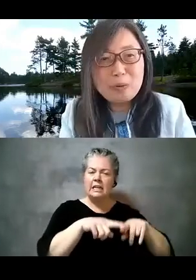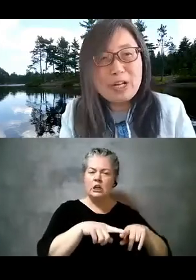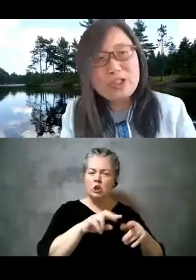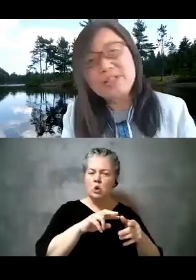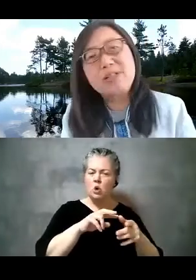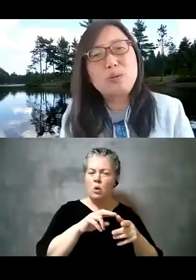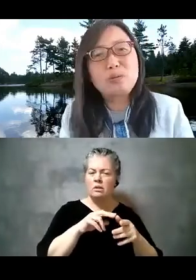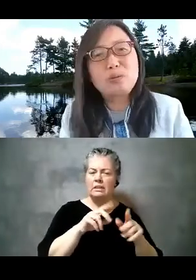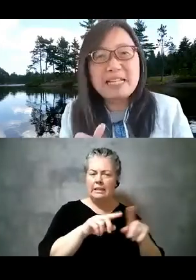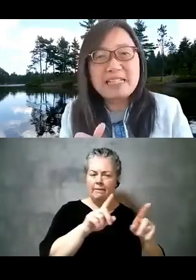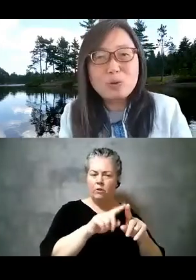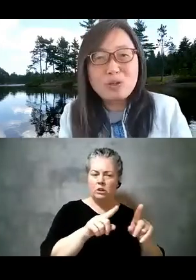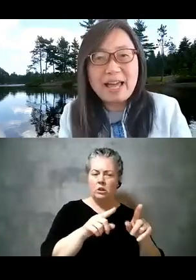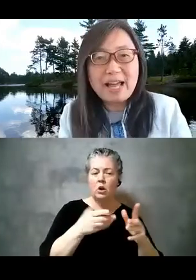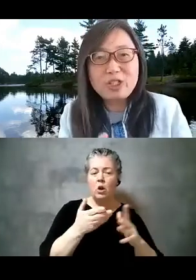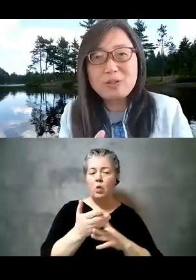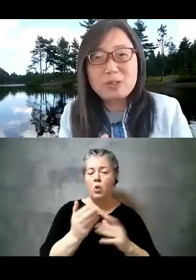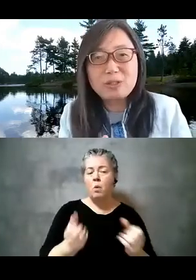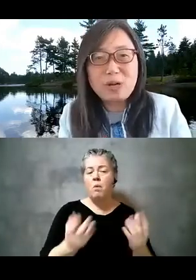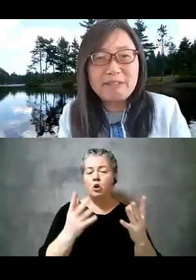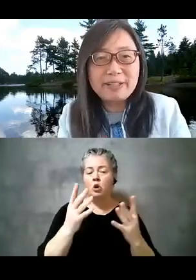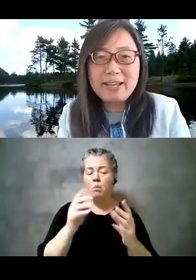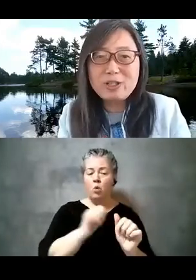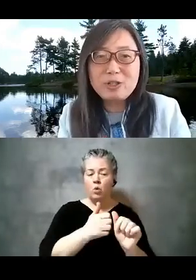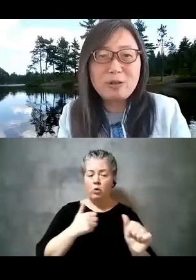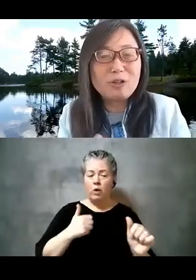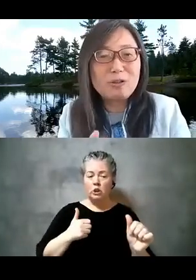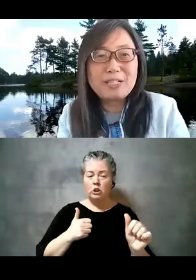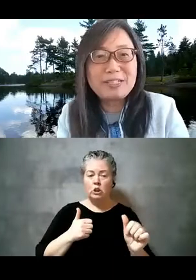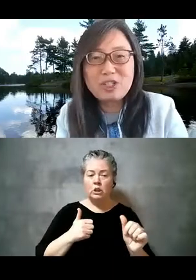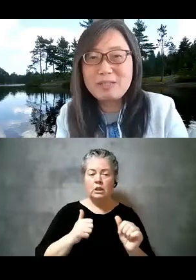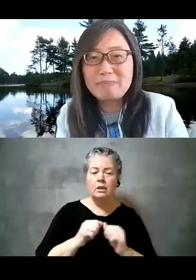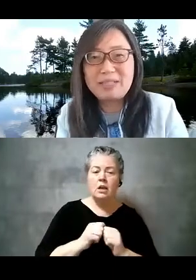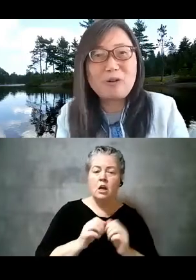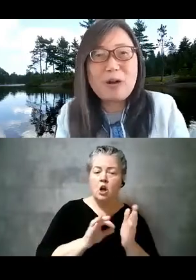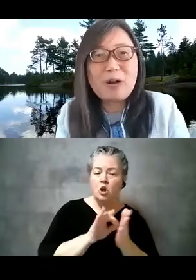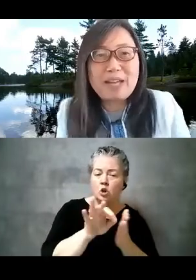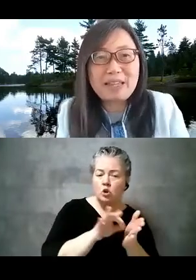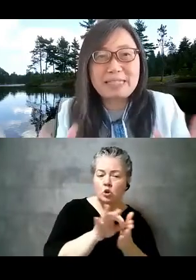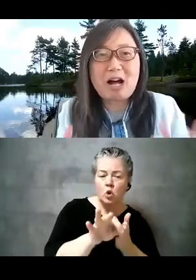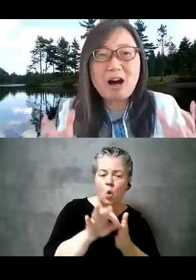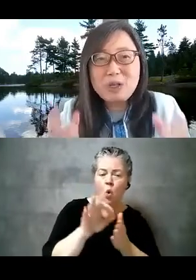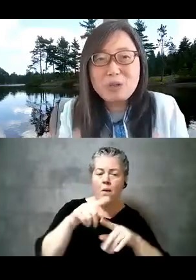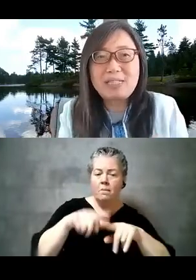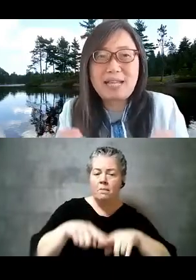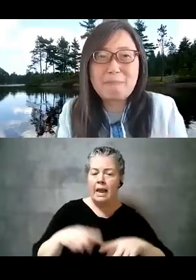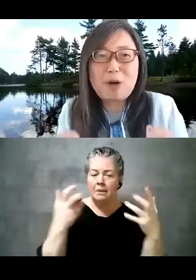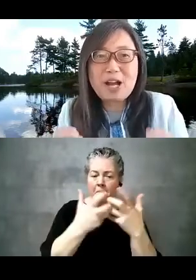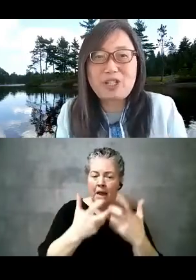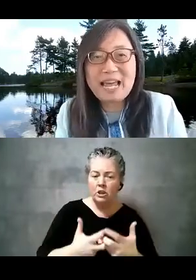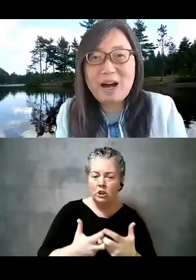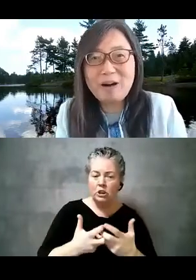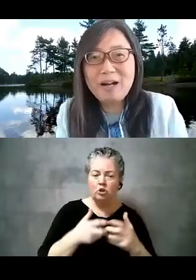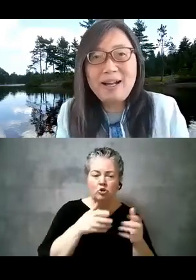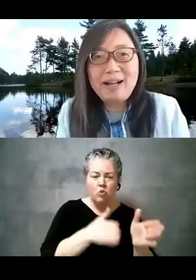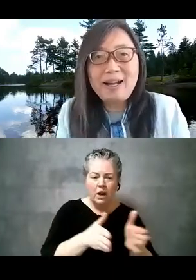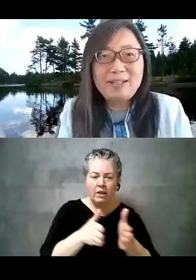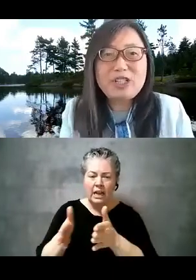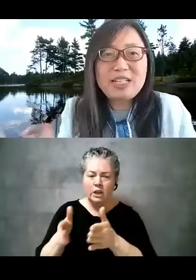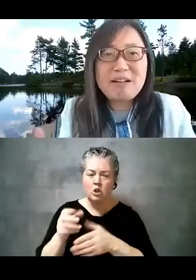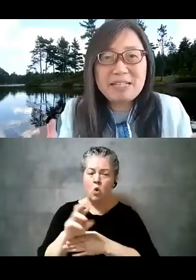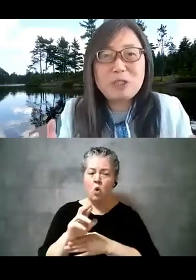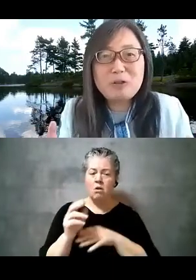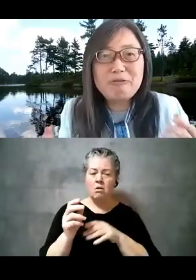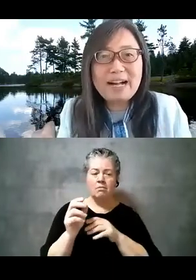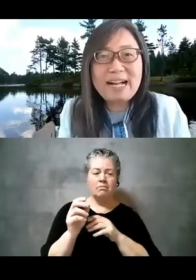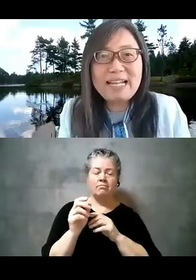multiple regressions, through propensity score matching, or stratification, or covariance adjustment. A variety of methods, they all use the same rationale. The